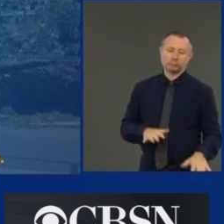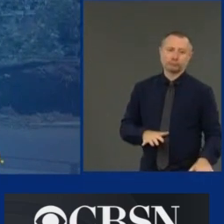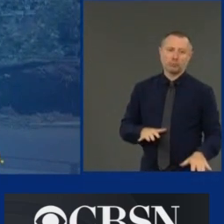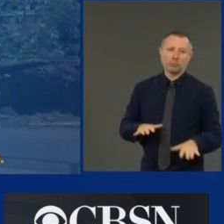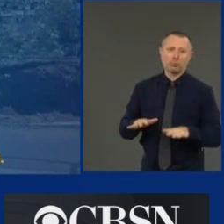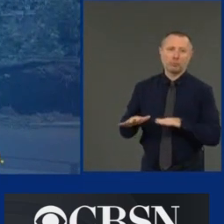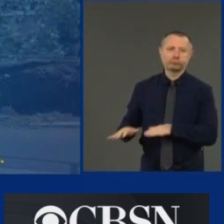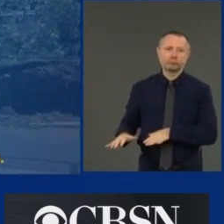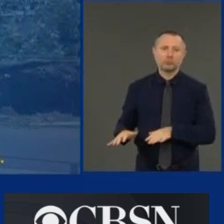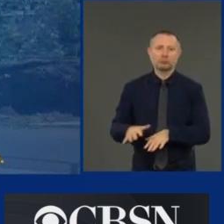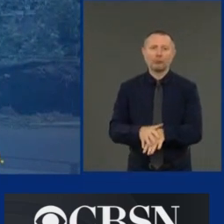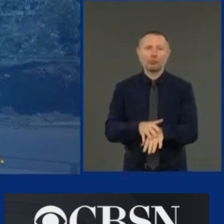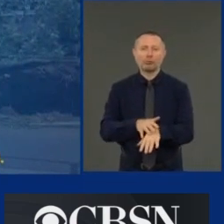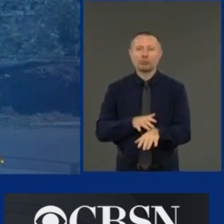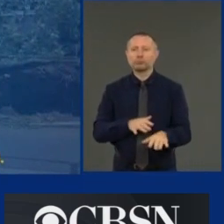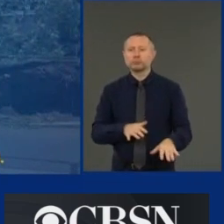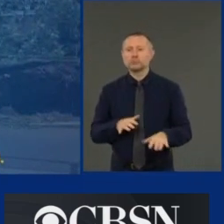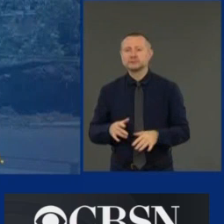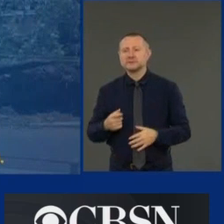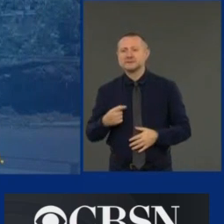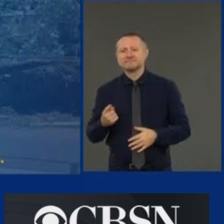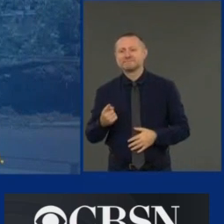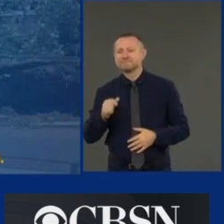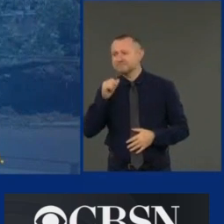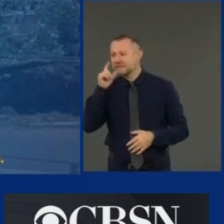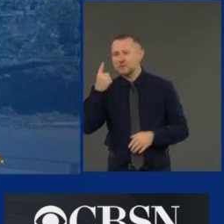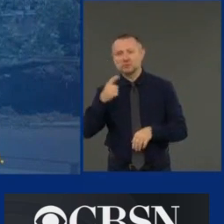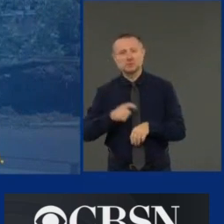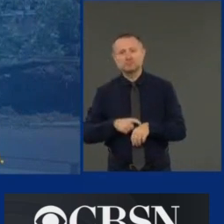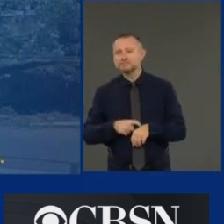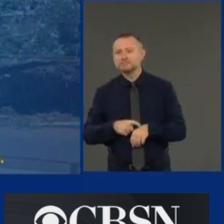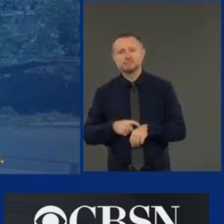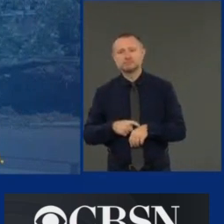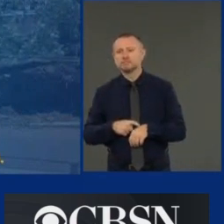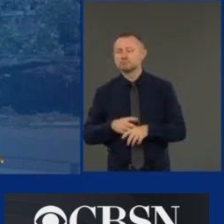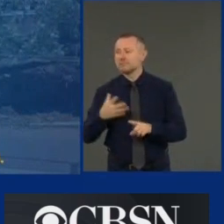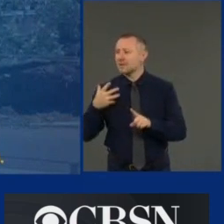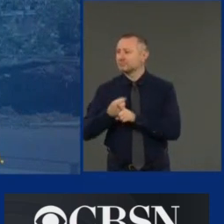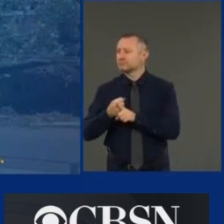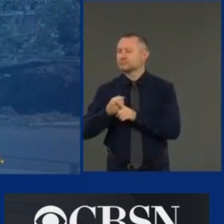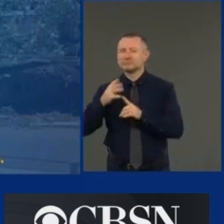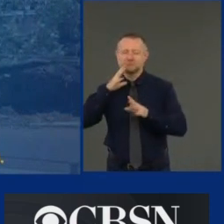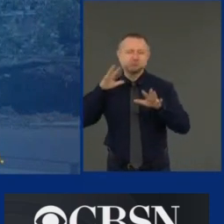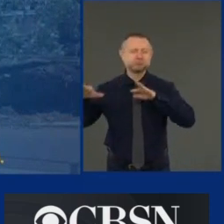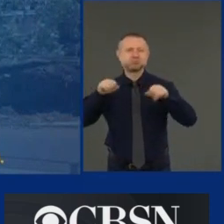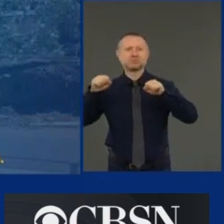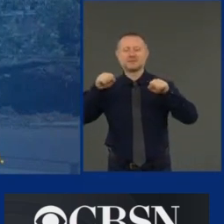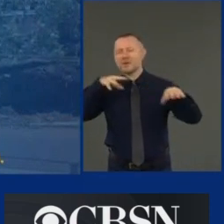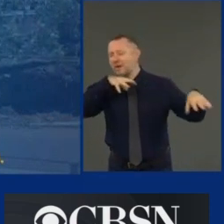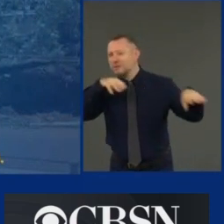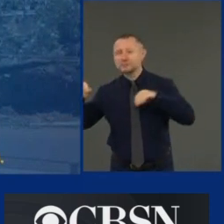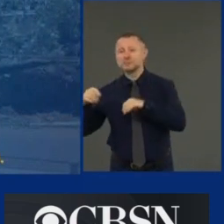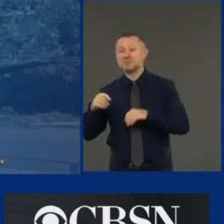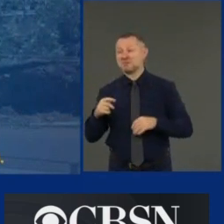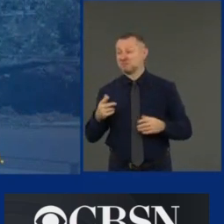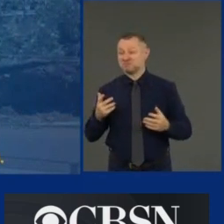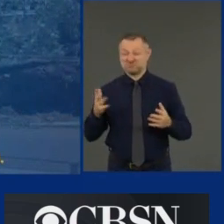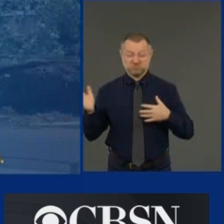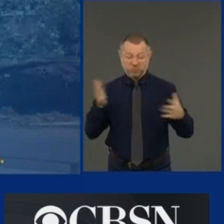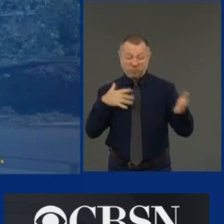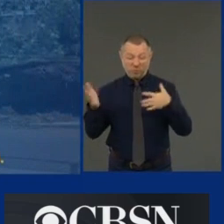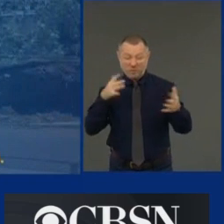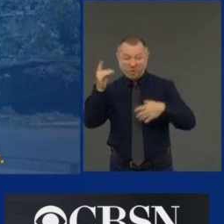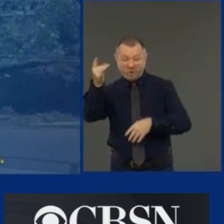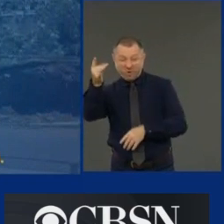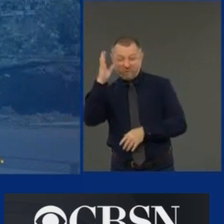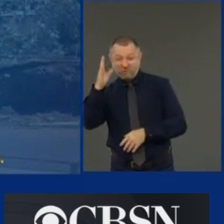not the first time we've had a storm. Storms have become more and more the norm, right? Because